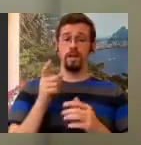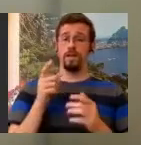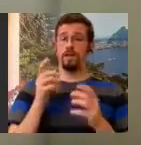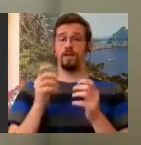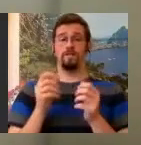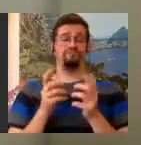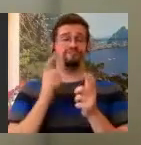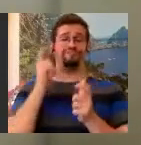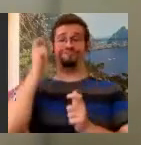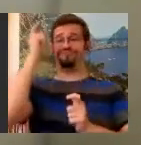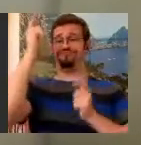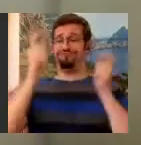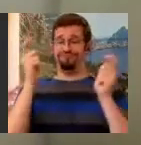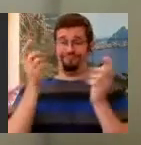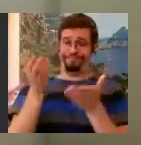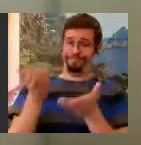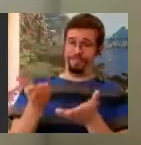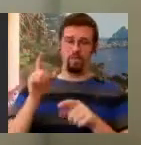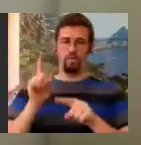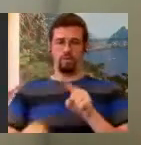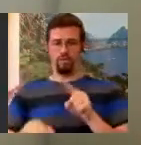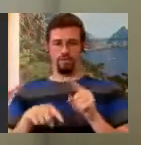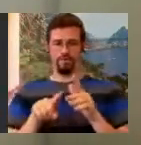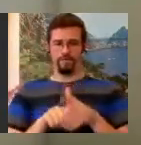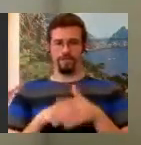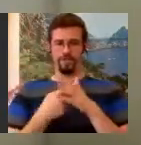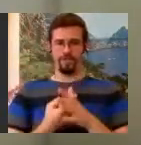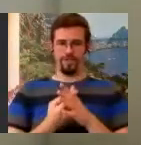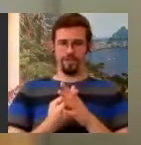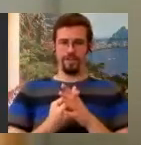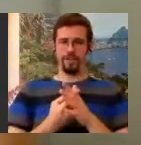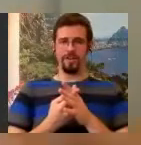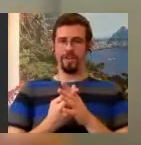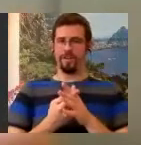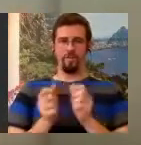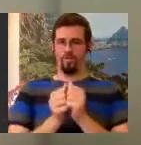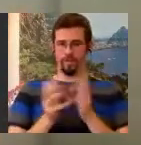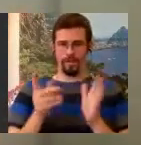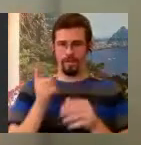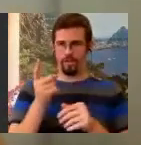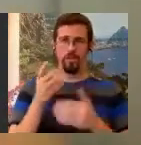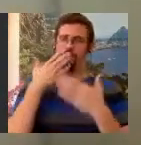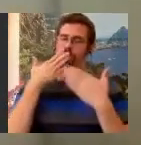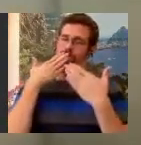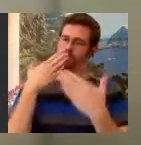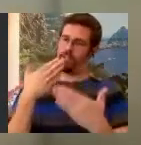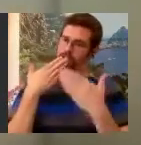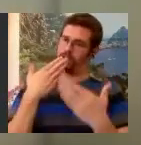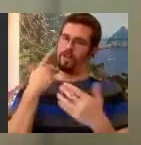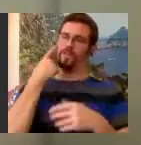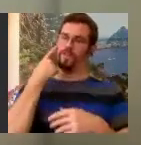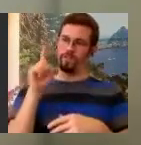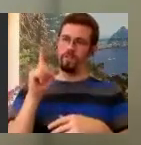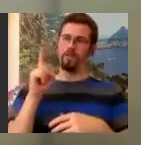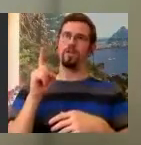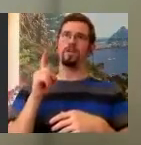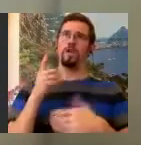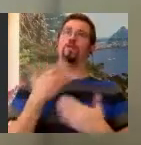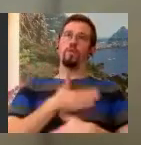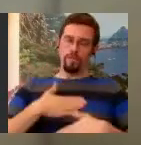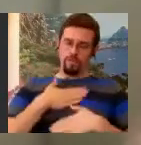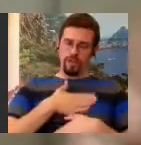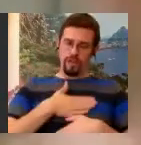have started at all. So that we thank you for very precious work, and